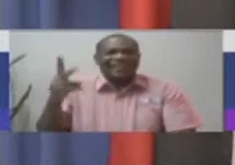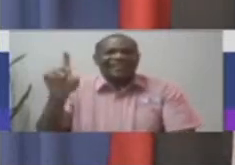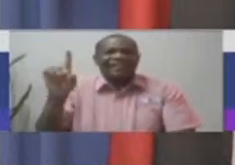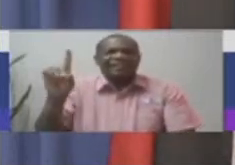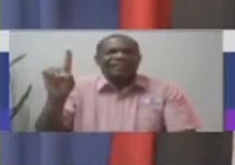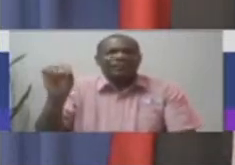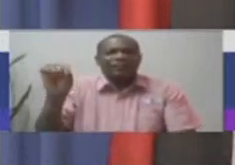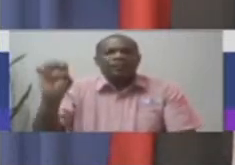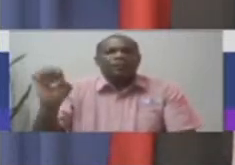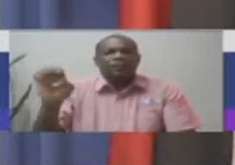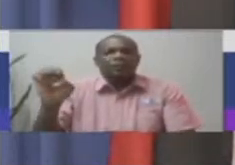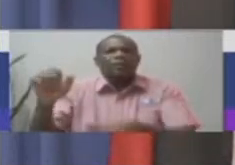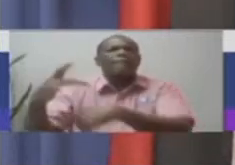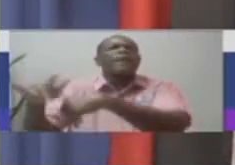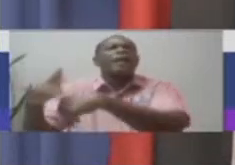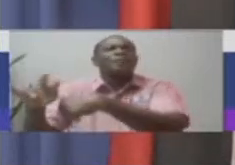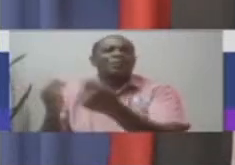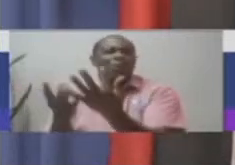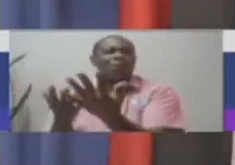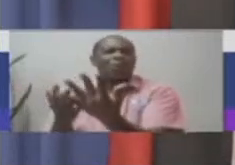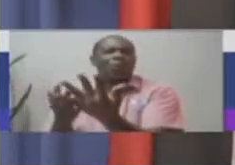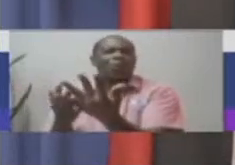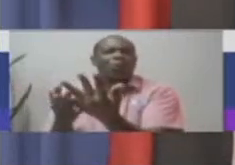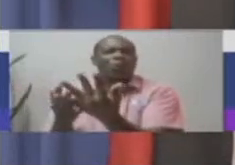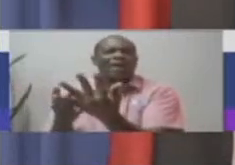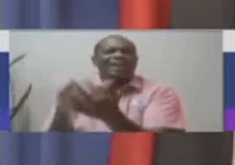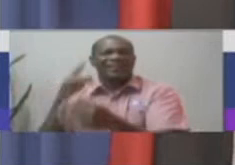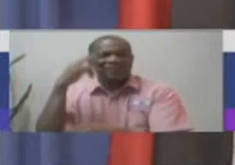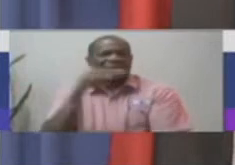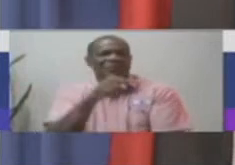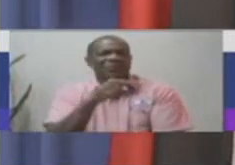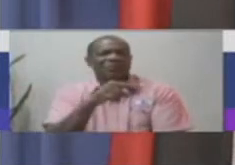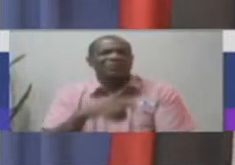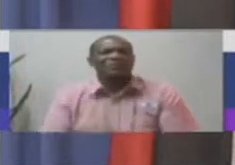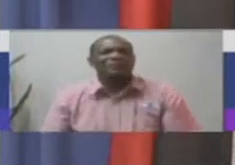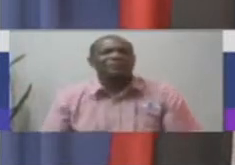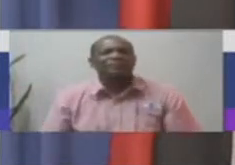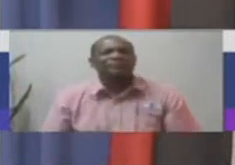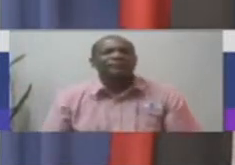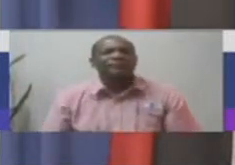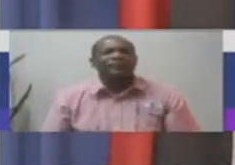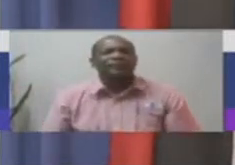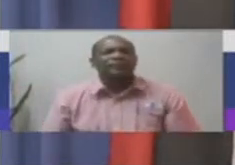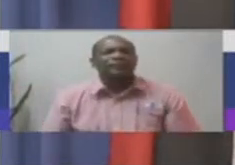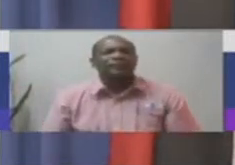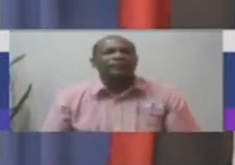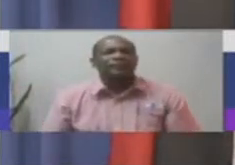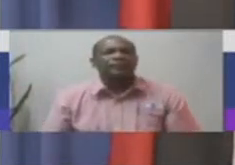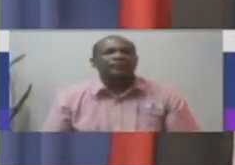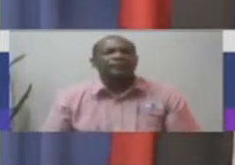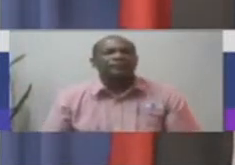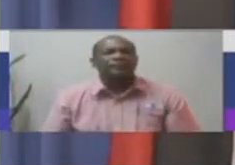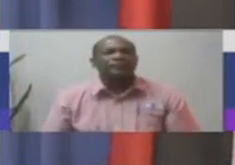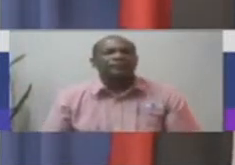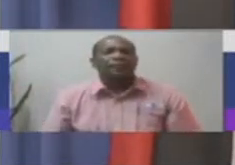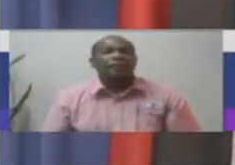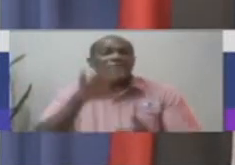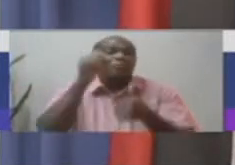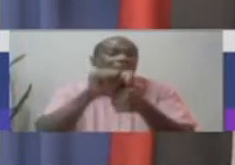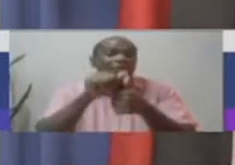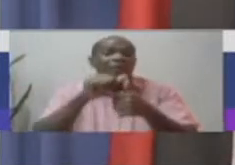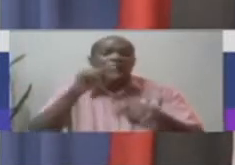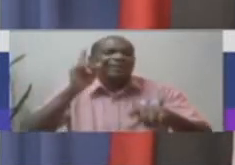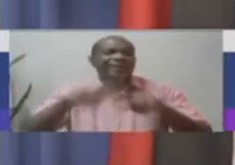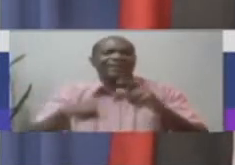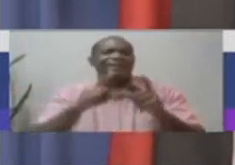the scientific use of the vaccine, we can't just give everybody the vaccine on the same day. Your second dose